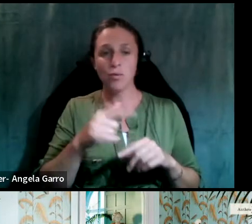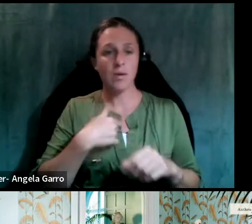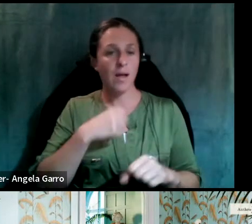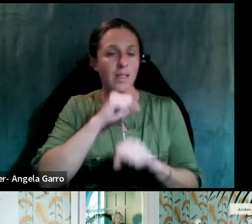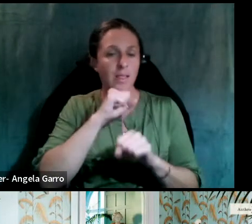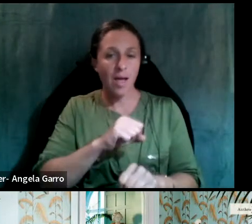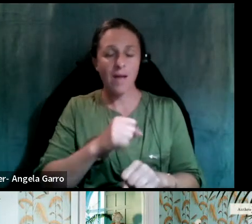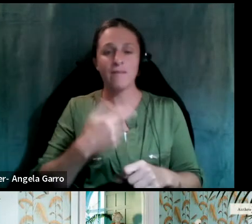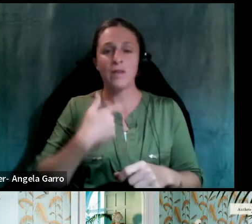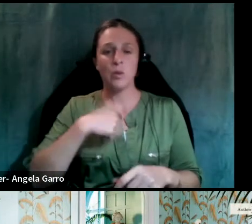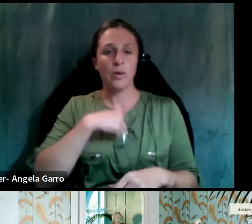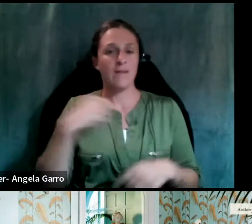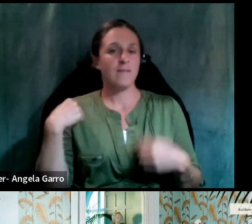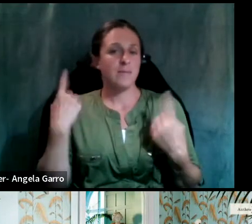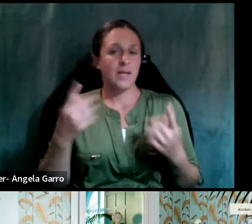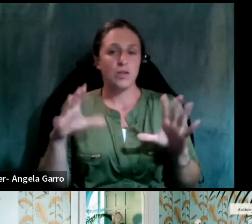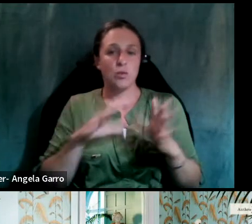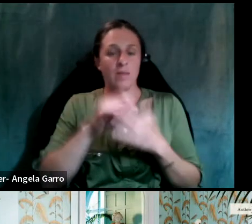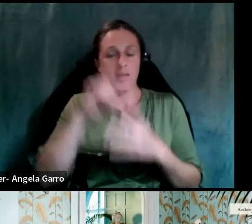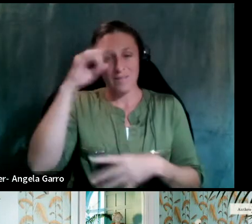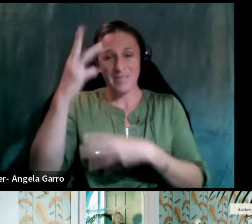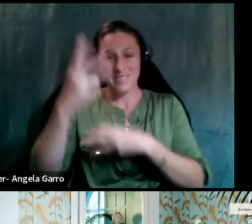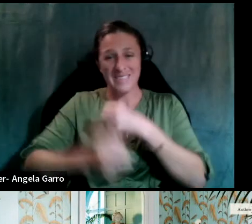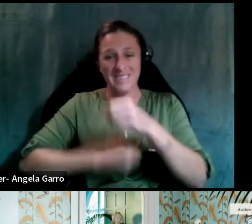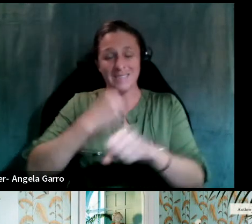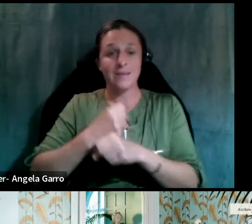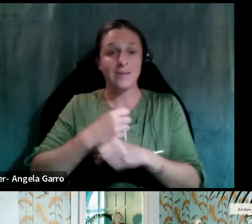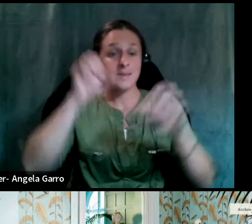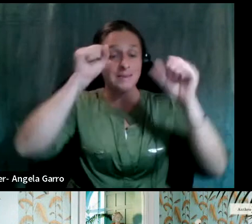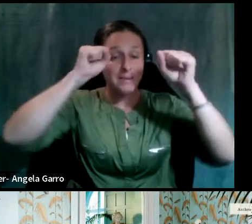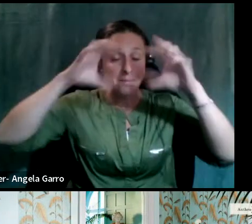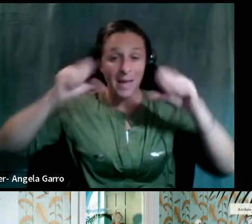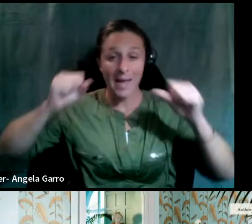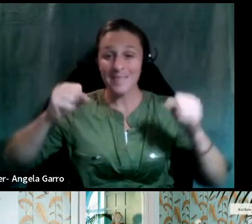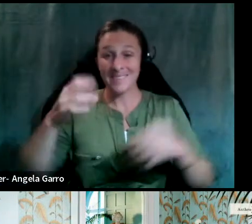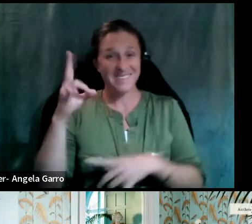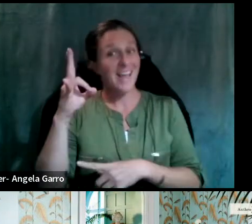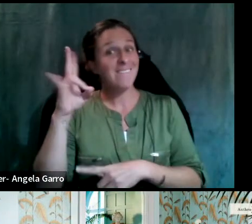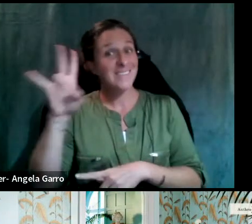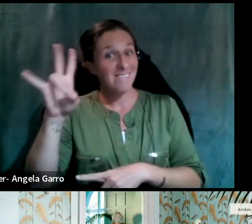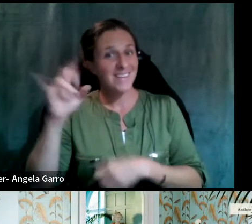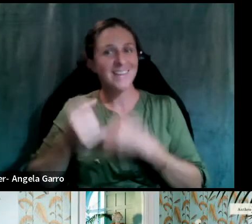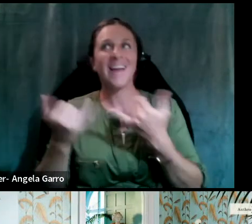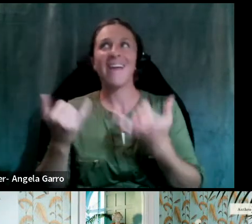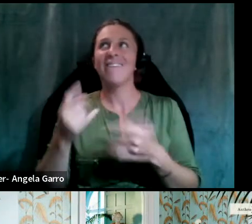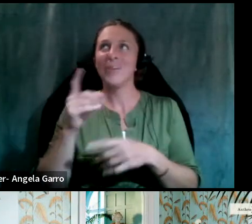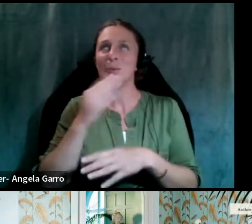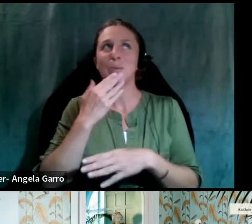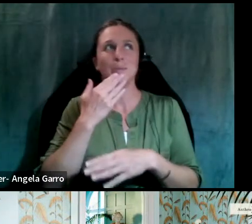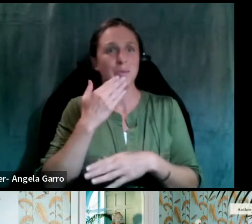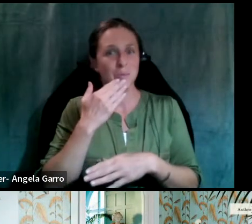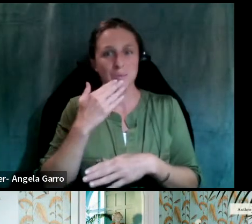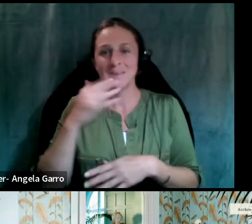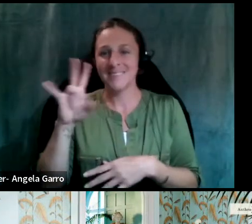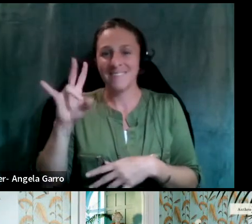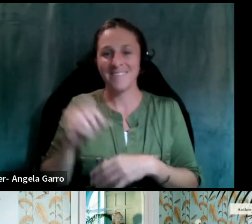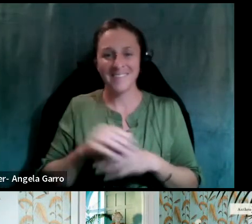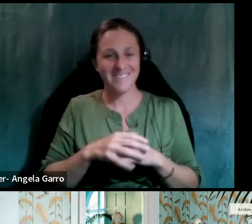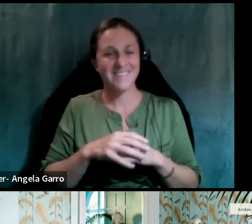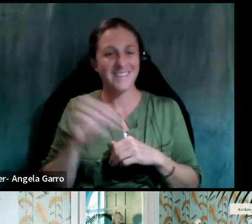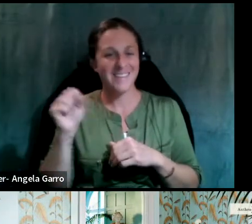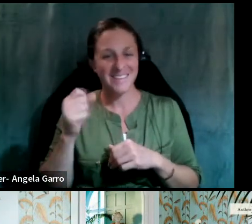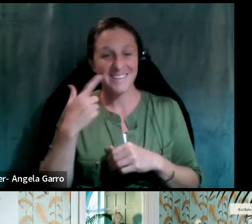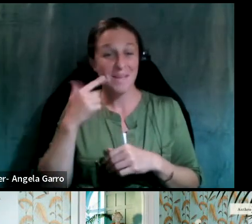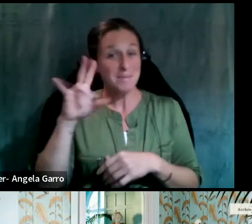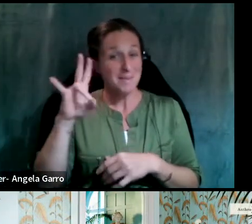this for 6 years. That is amazing. 7. And 7 now. Yeah. 7. Oops. I'm off. But